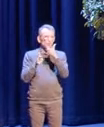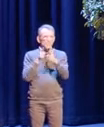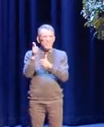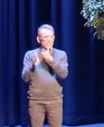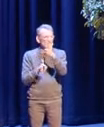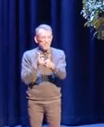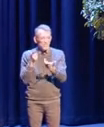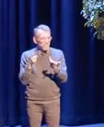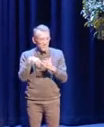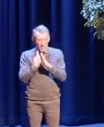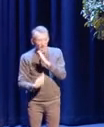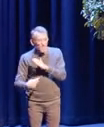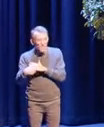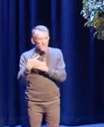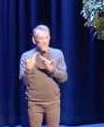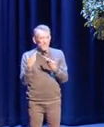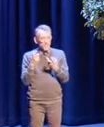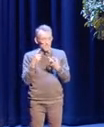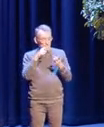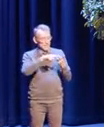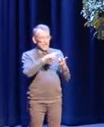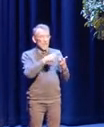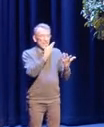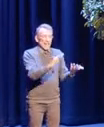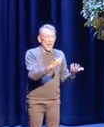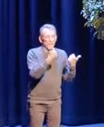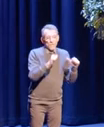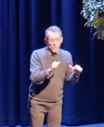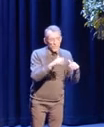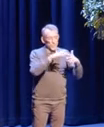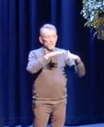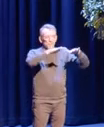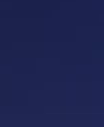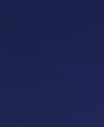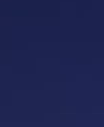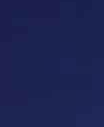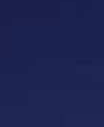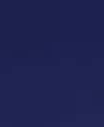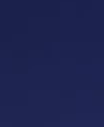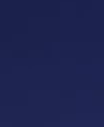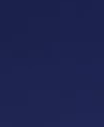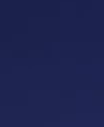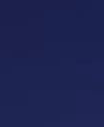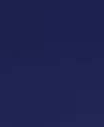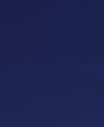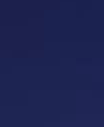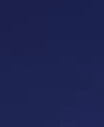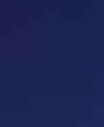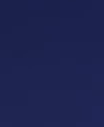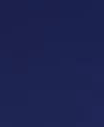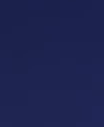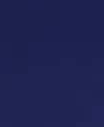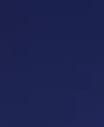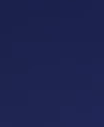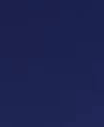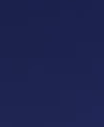dive sites. And this was the first time I got to dive in marine protected dive sites. So even though